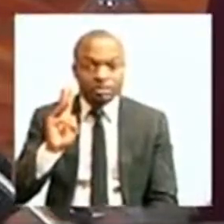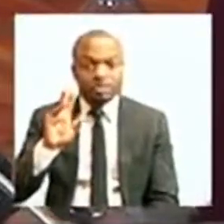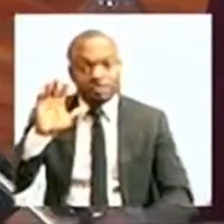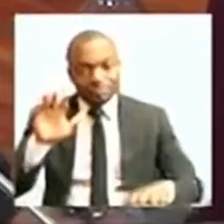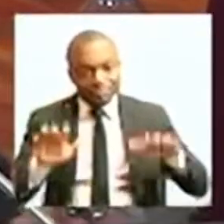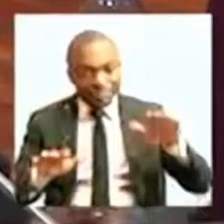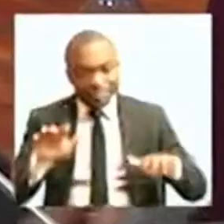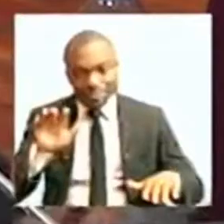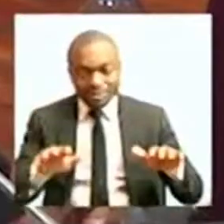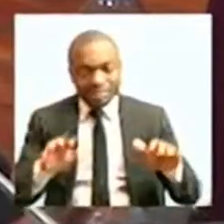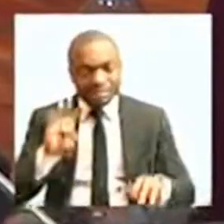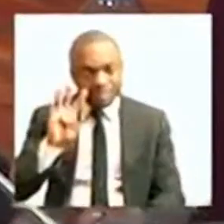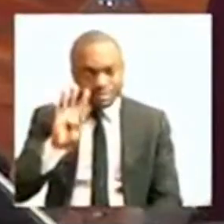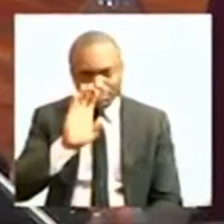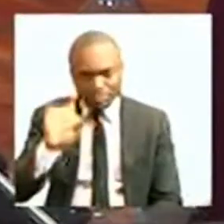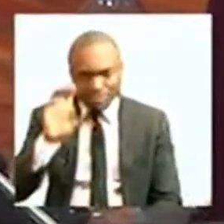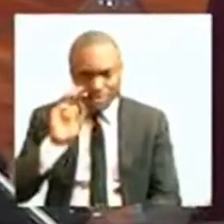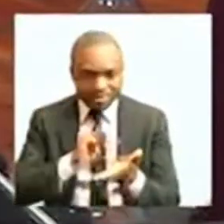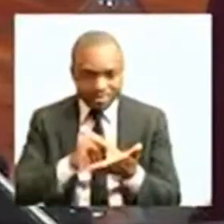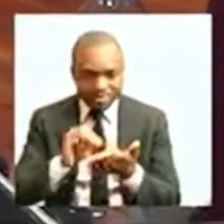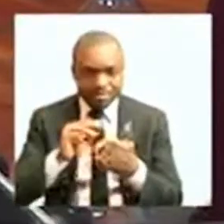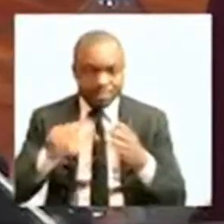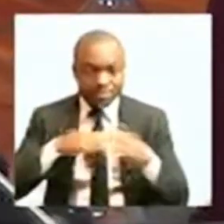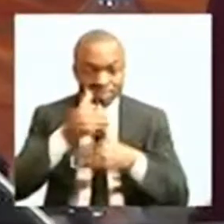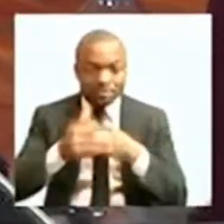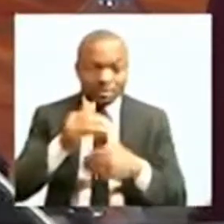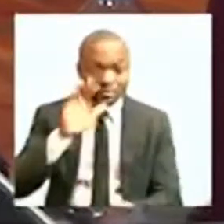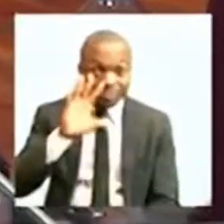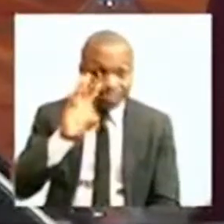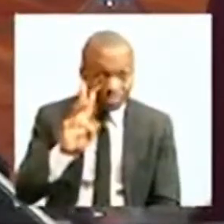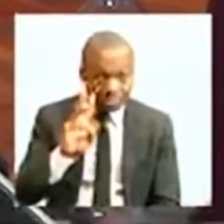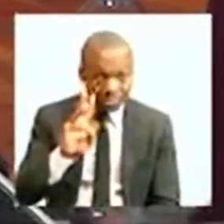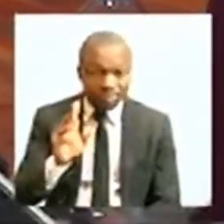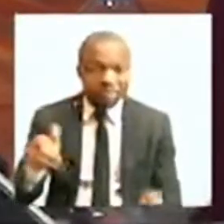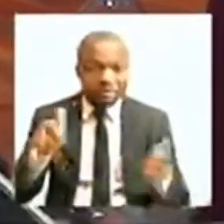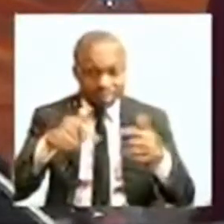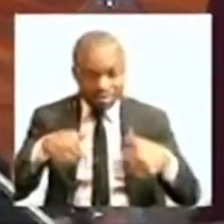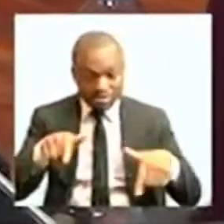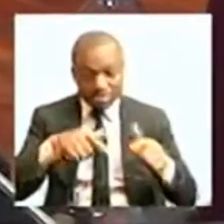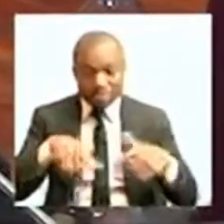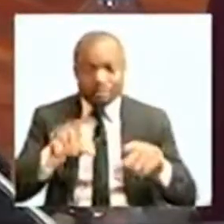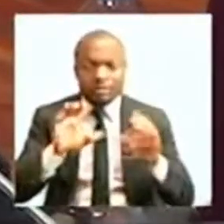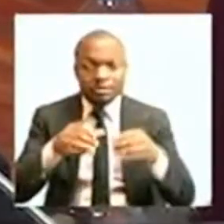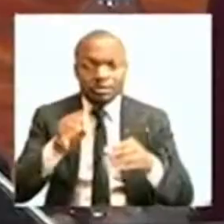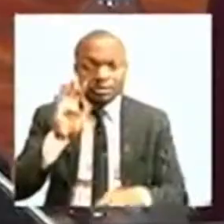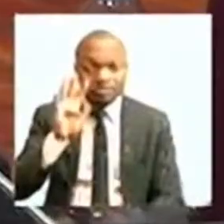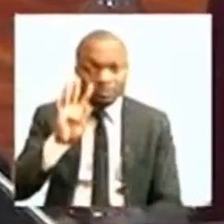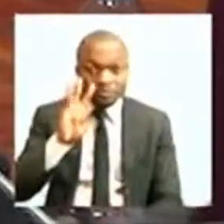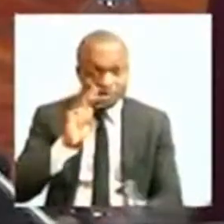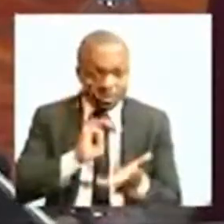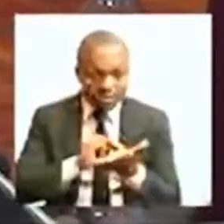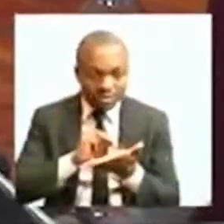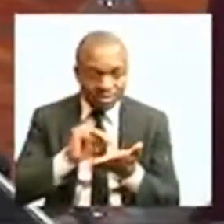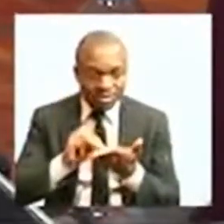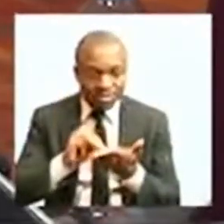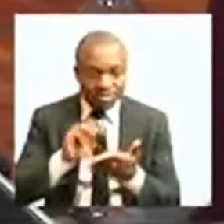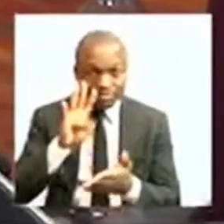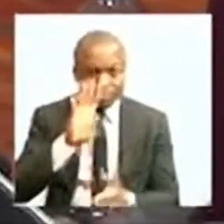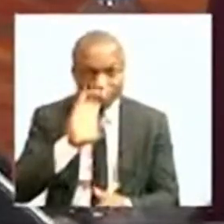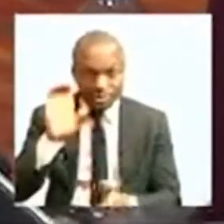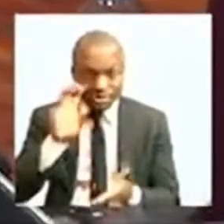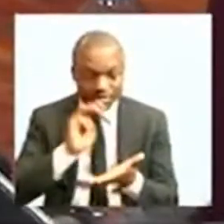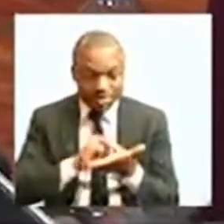at the time was around 400 million out of the 56. From this 400 million, we went